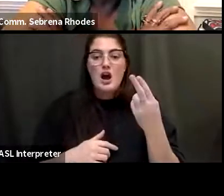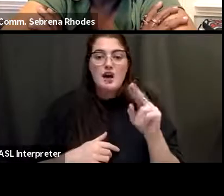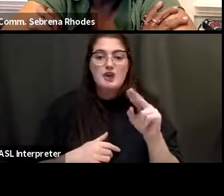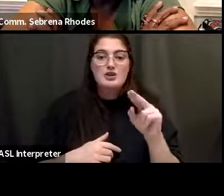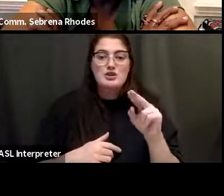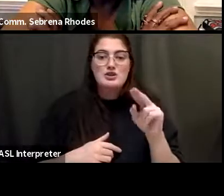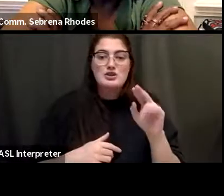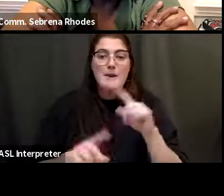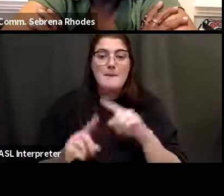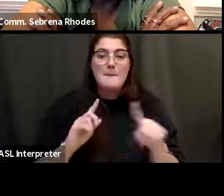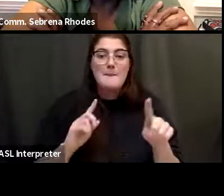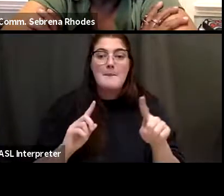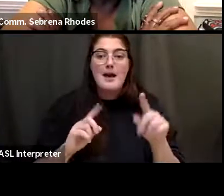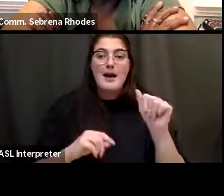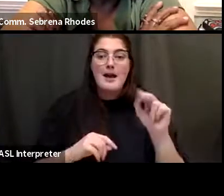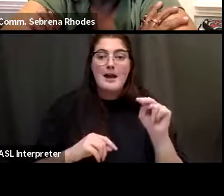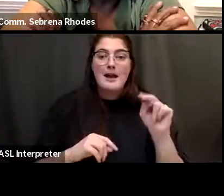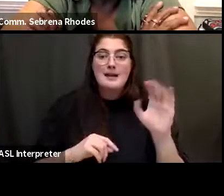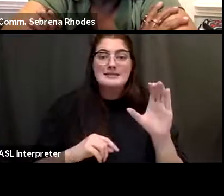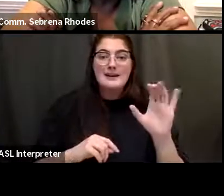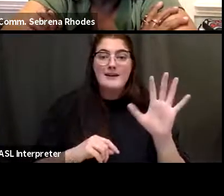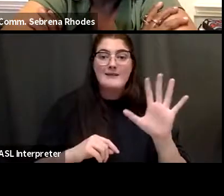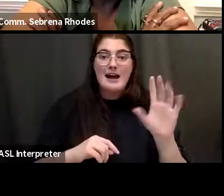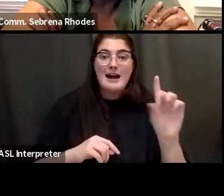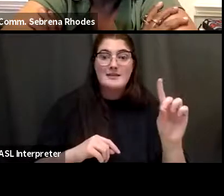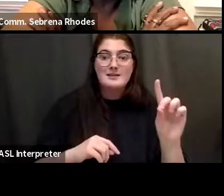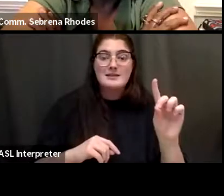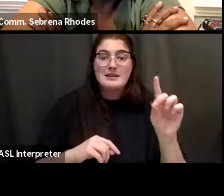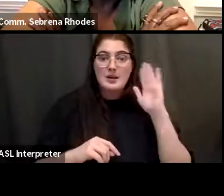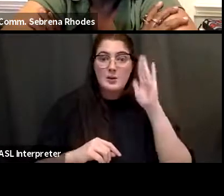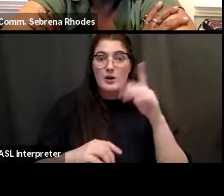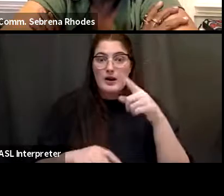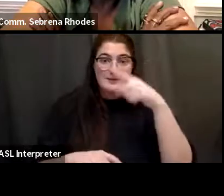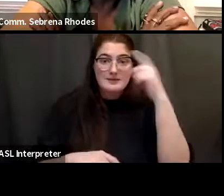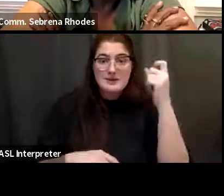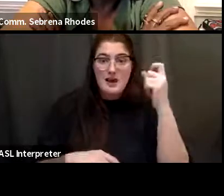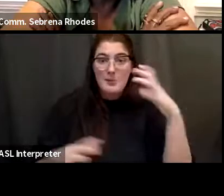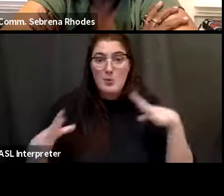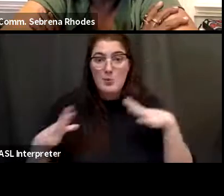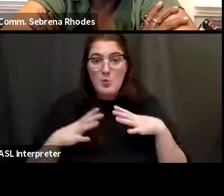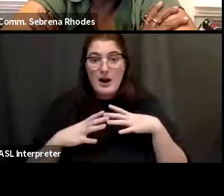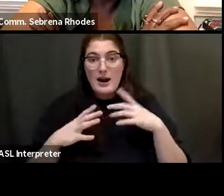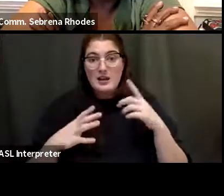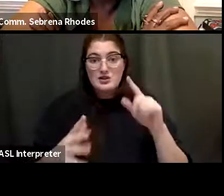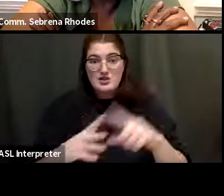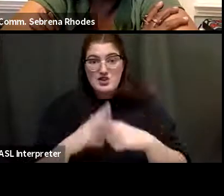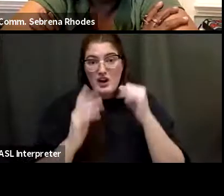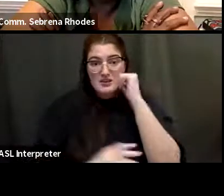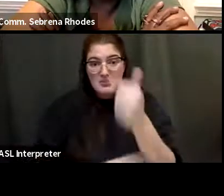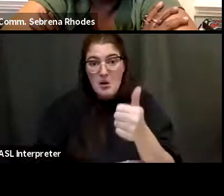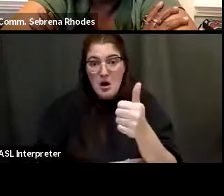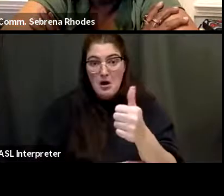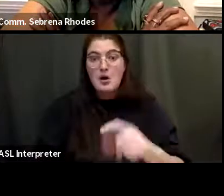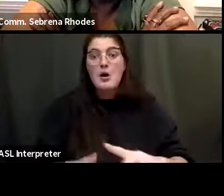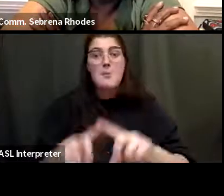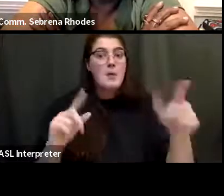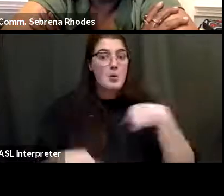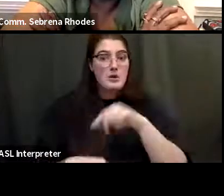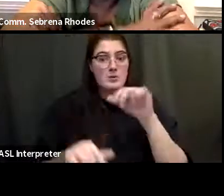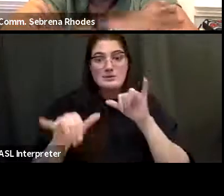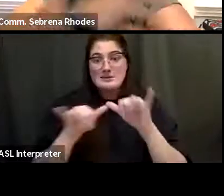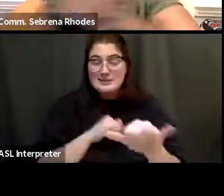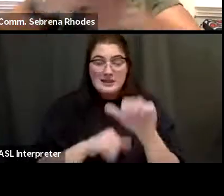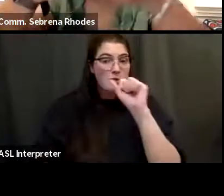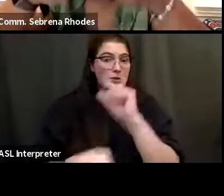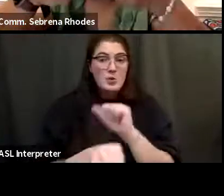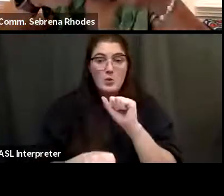but ANC 5D will be on summer recess as of tomorrow morning, but we will still be working.